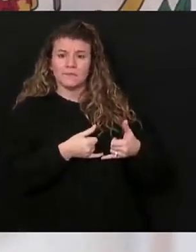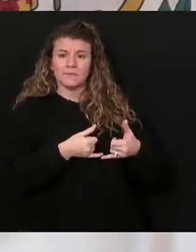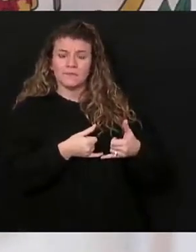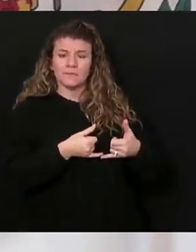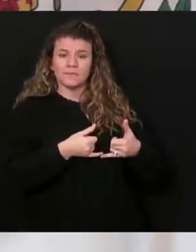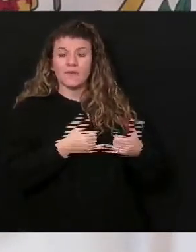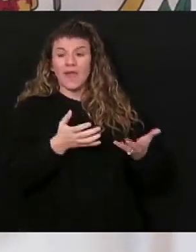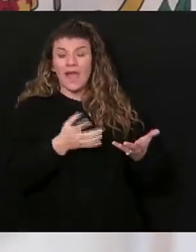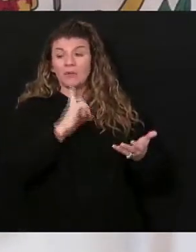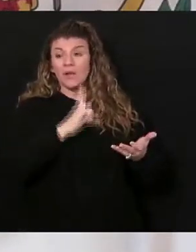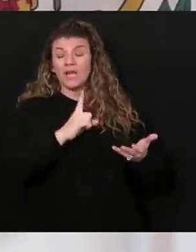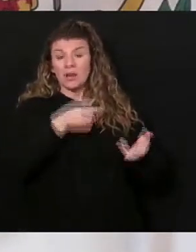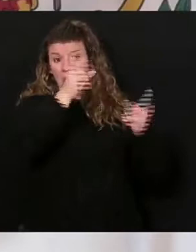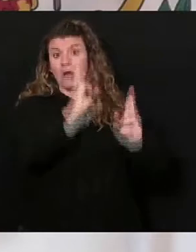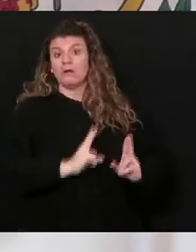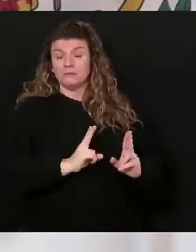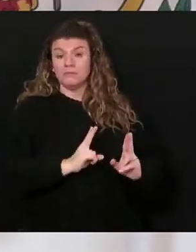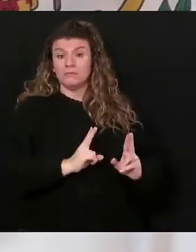and an honor for me.